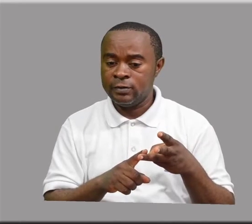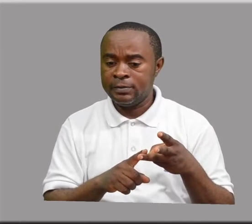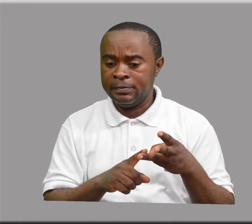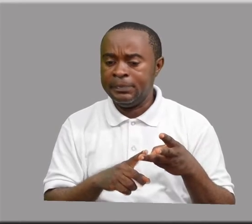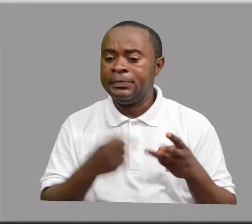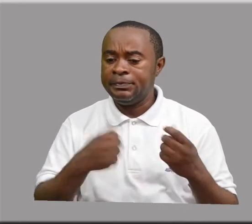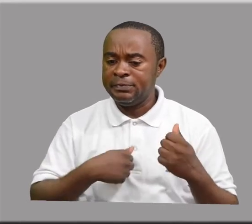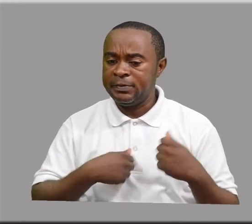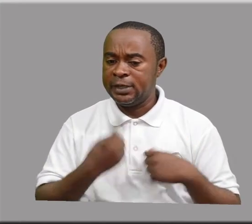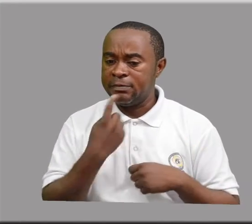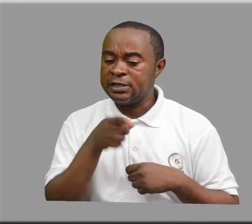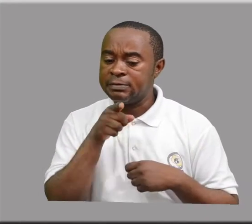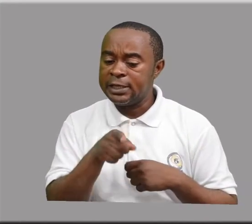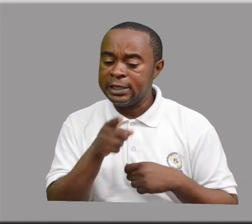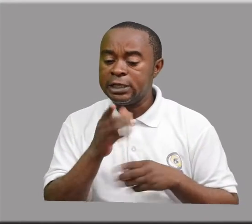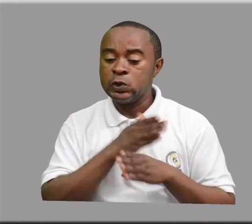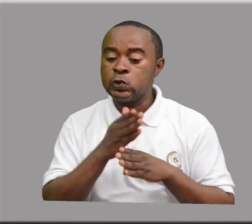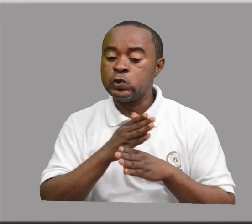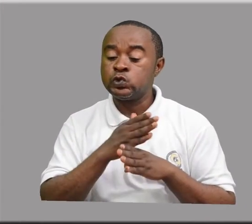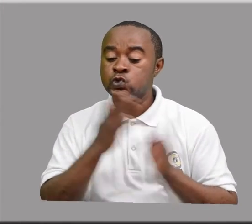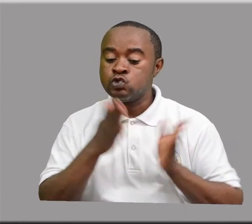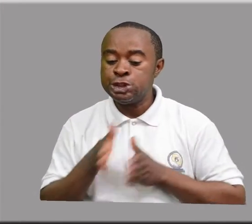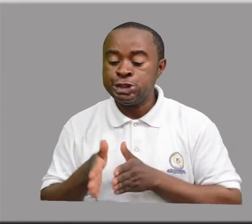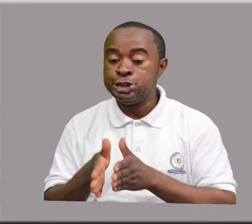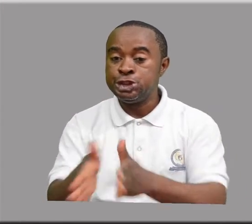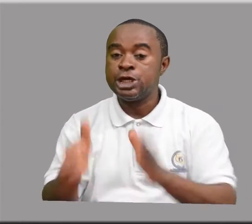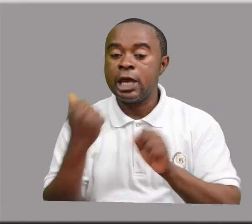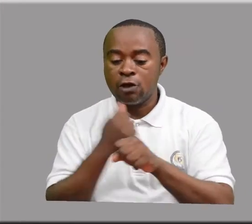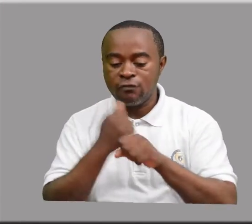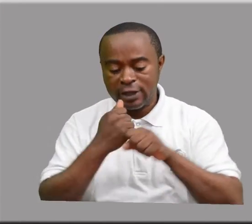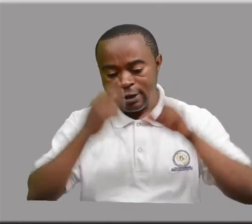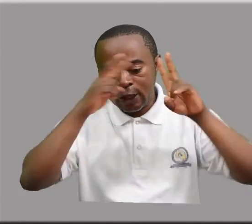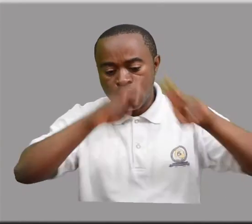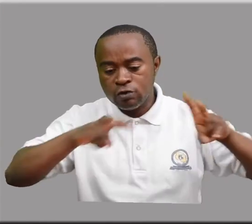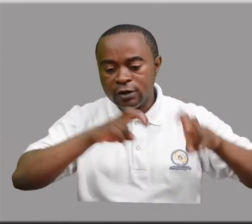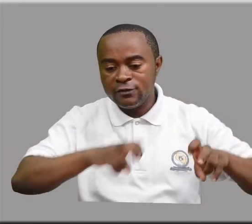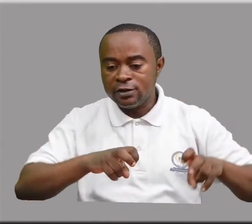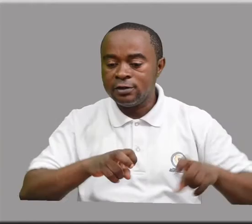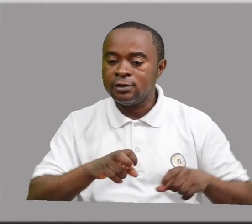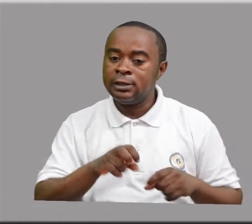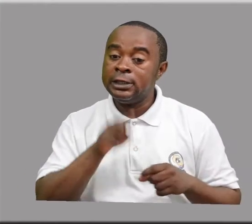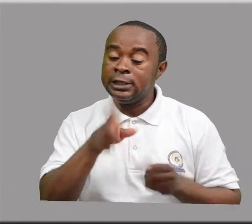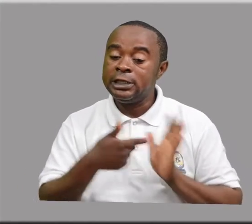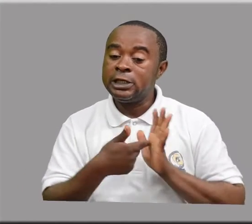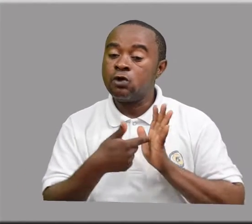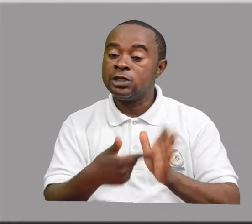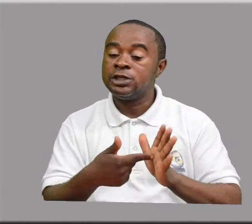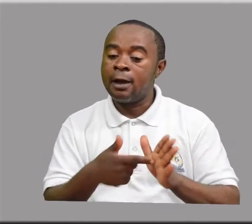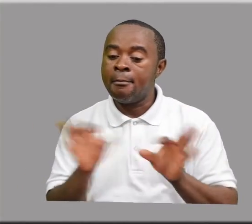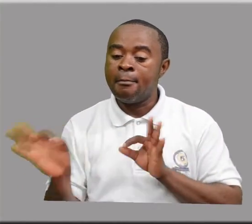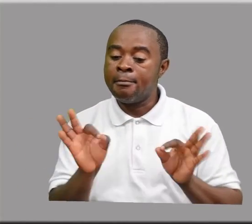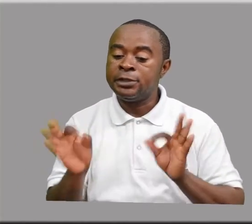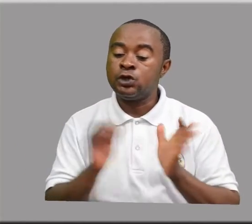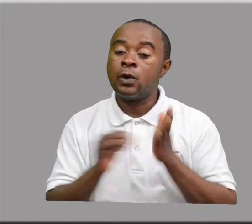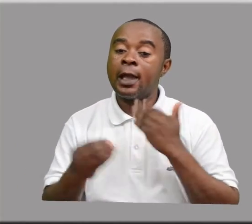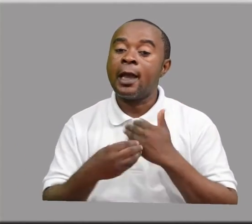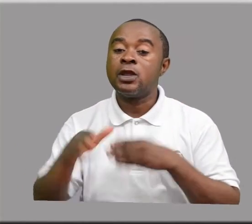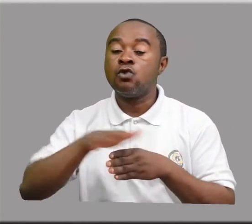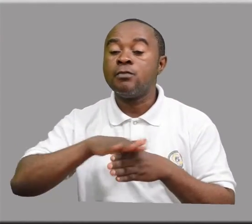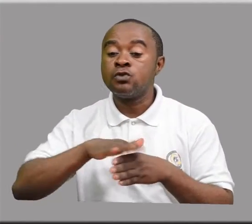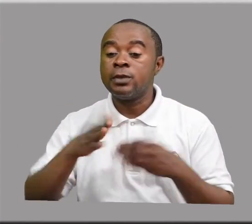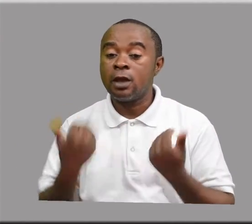said earlier, is the research methodology, whereby you are going to show us what is your design. Is it going to